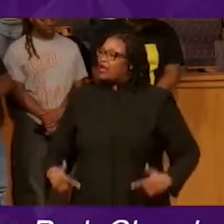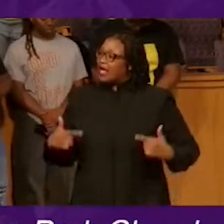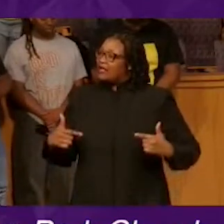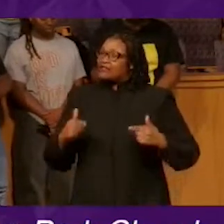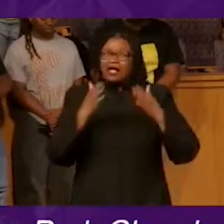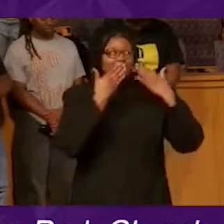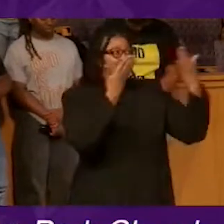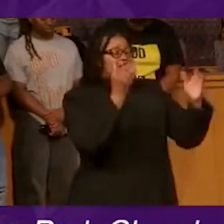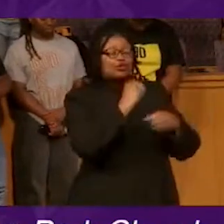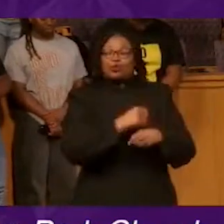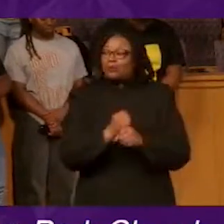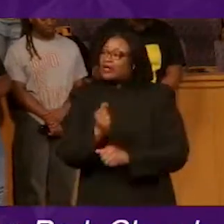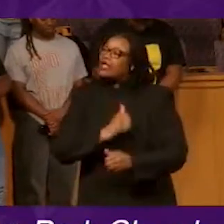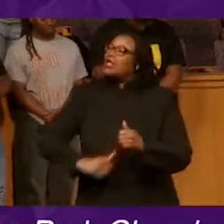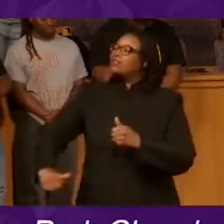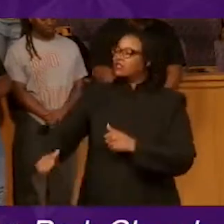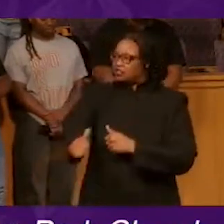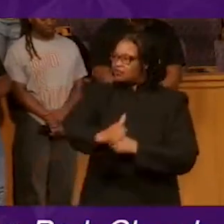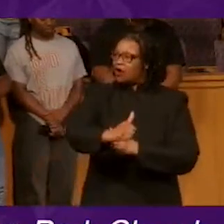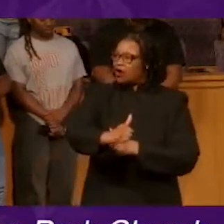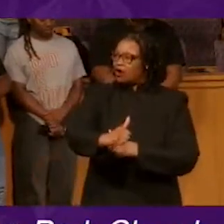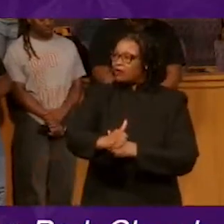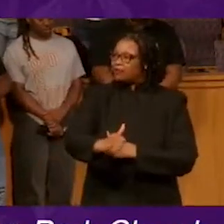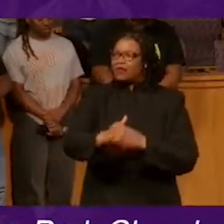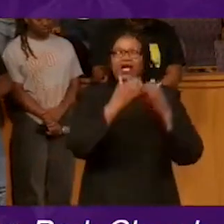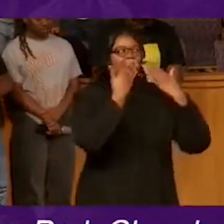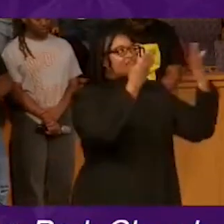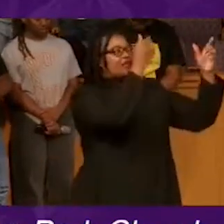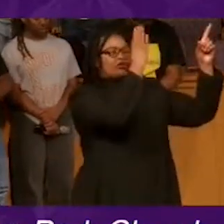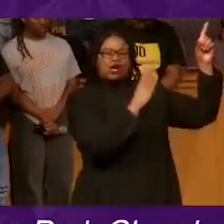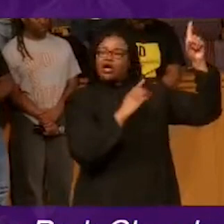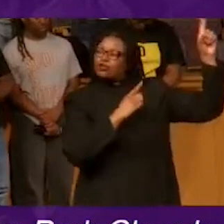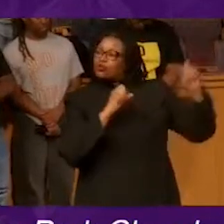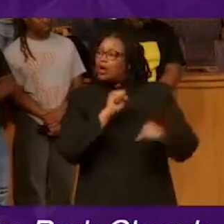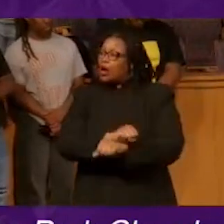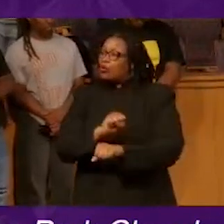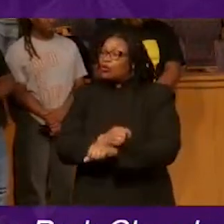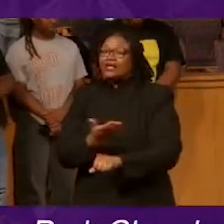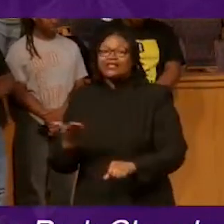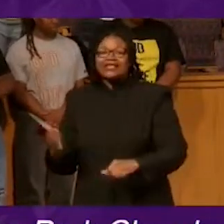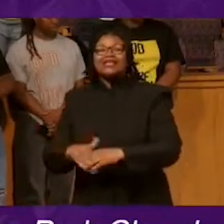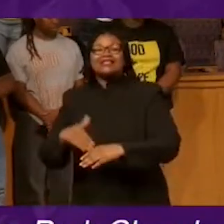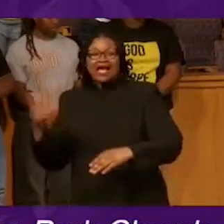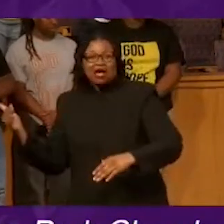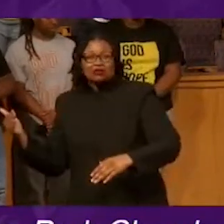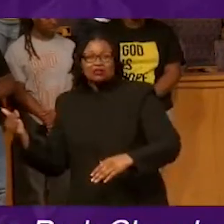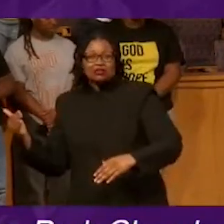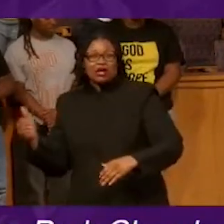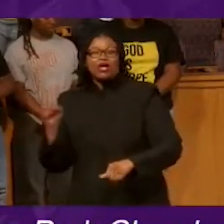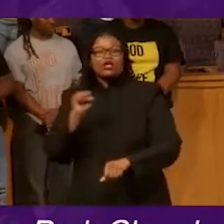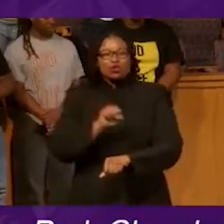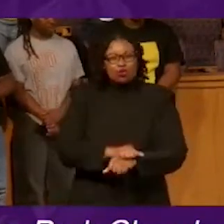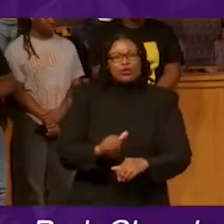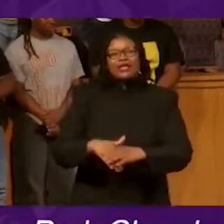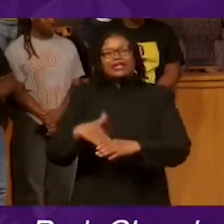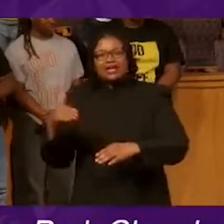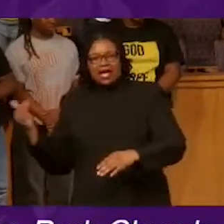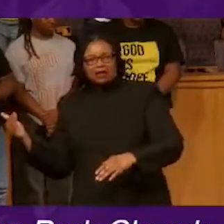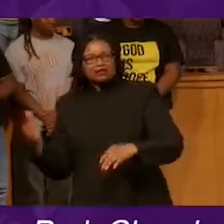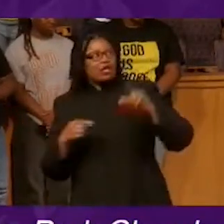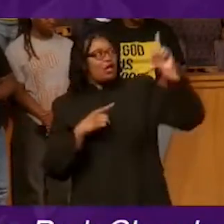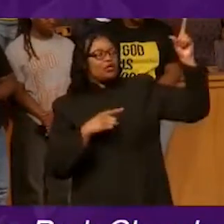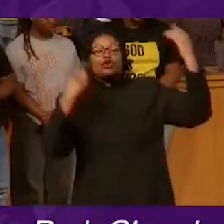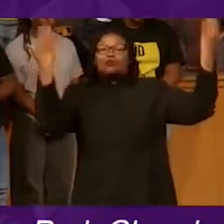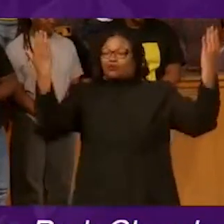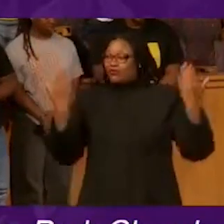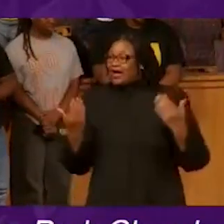made it this far. And thank you, God, that you're working things out. You're handling things. You're